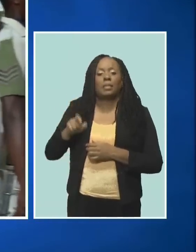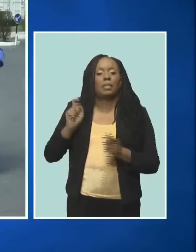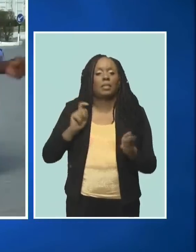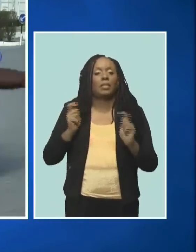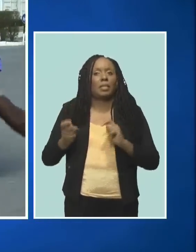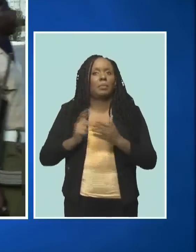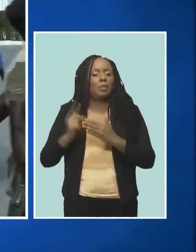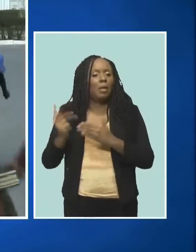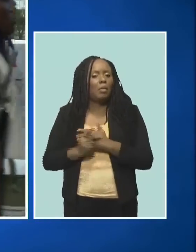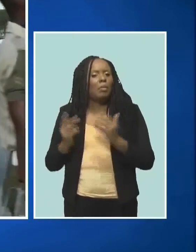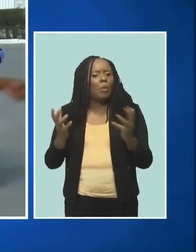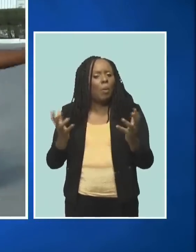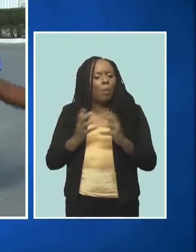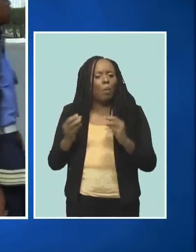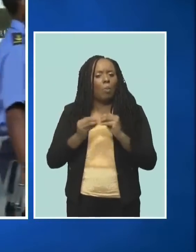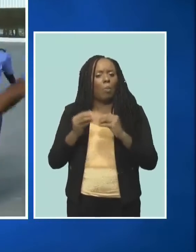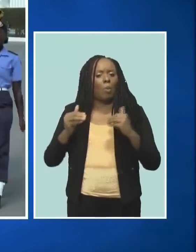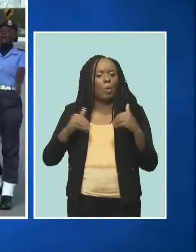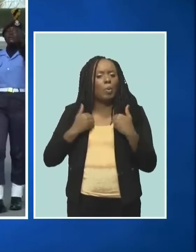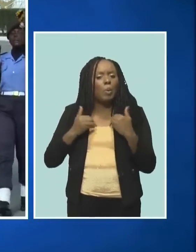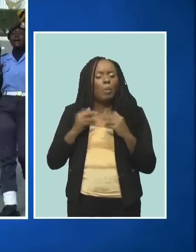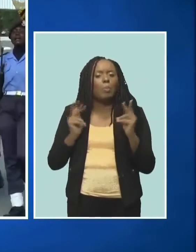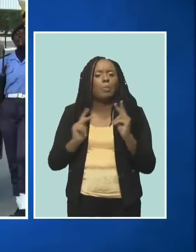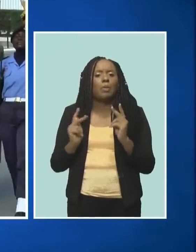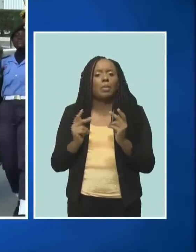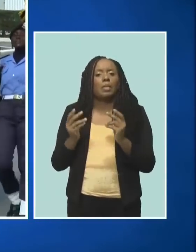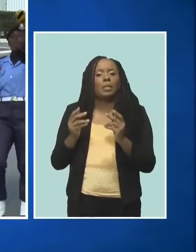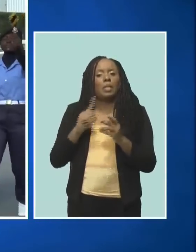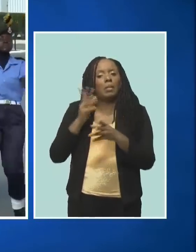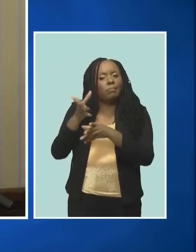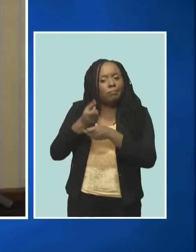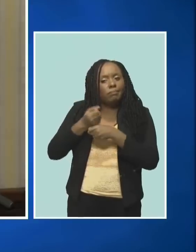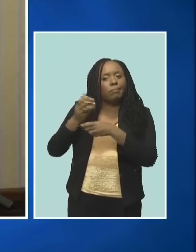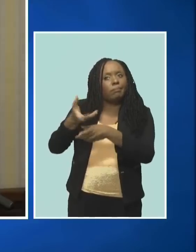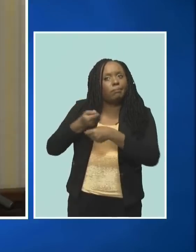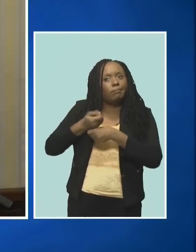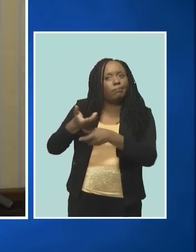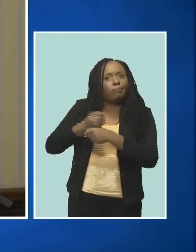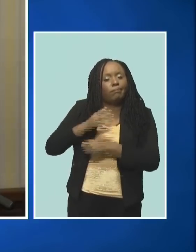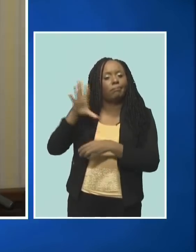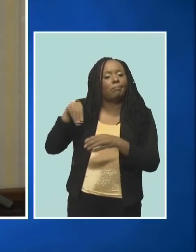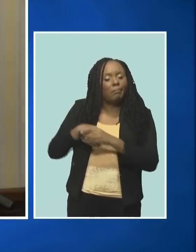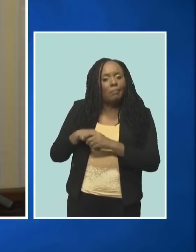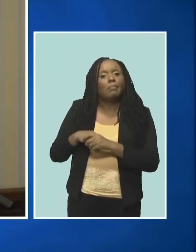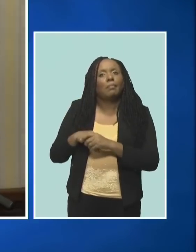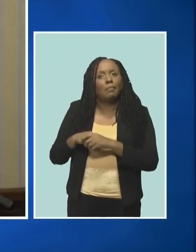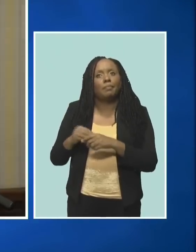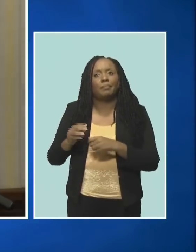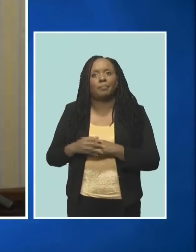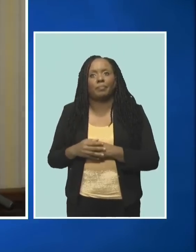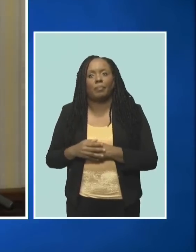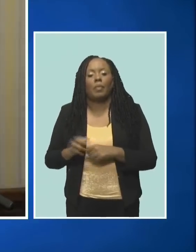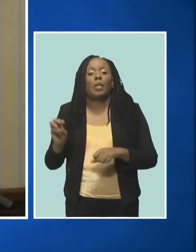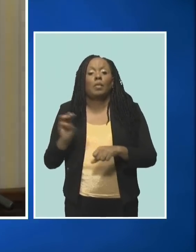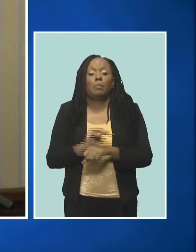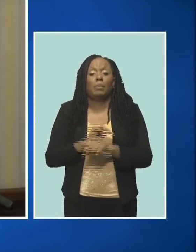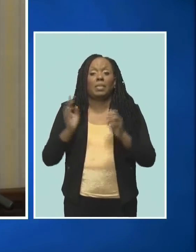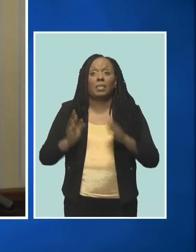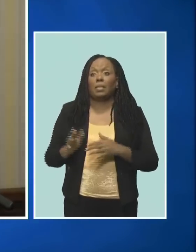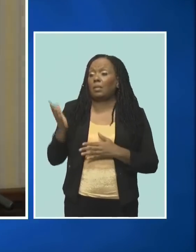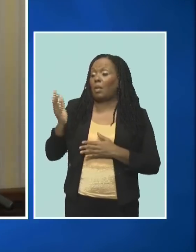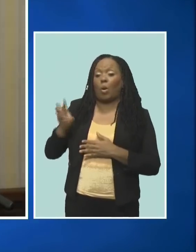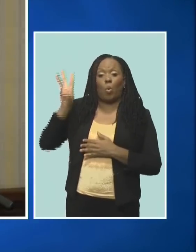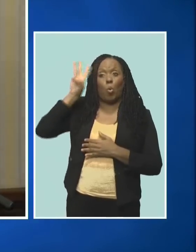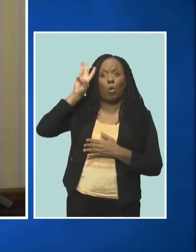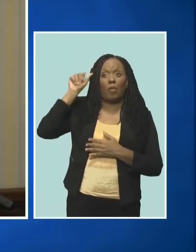more youth to the group. That's the view of Minister of Home Affairs, Information and Public Affairs, Wilfred